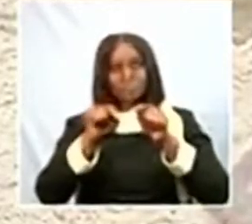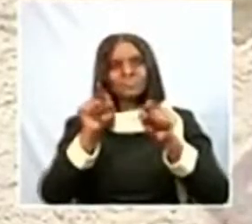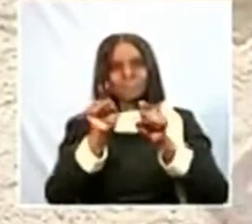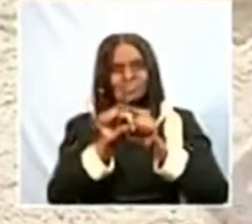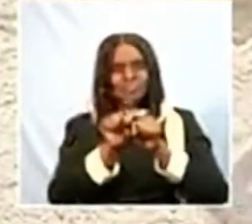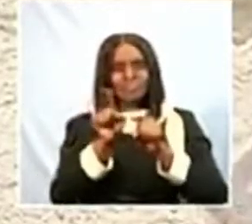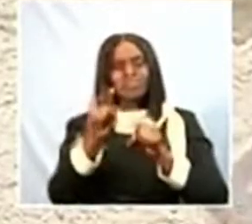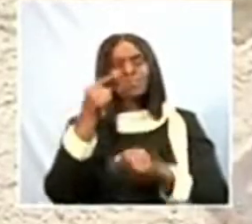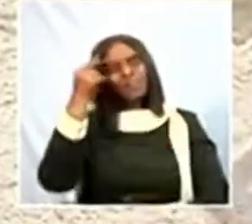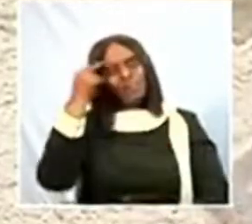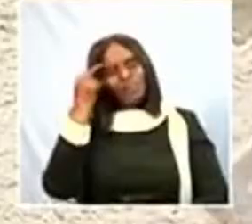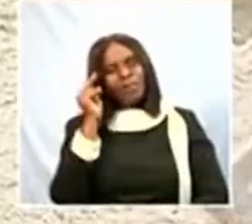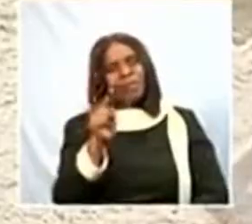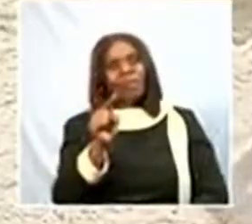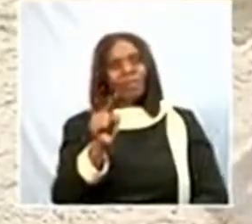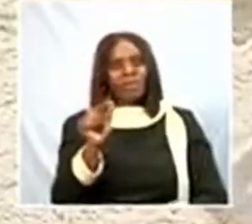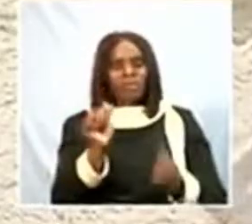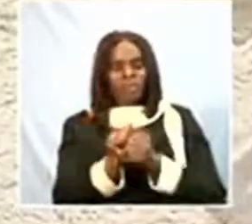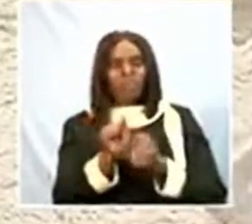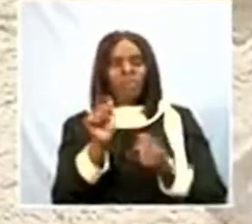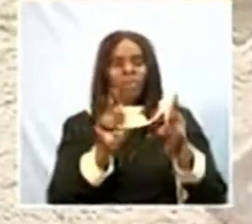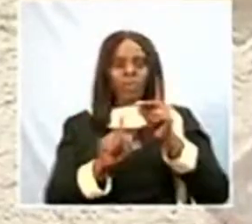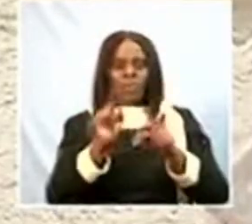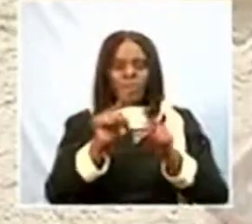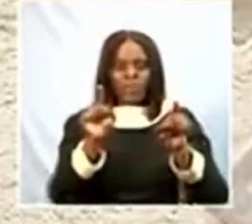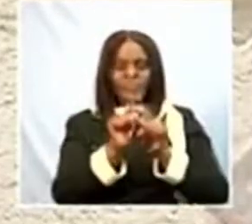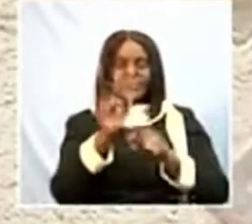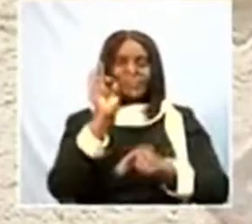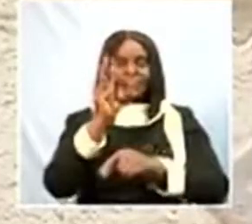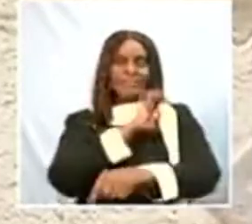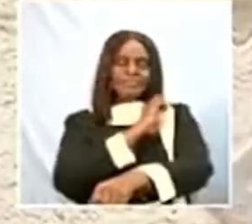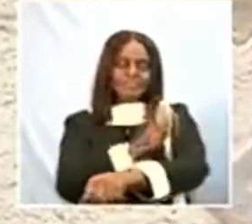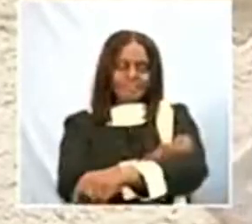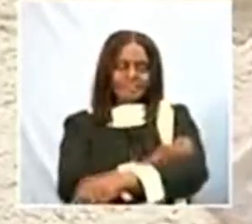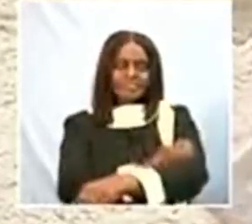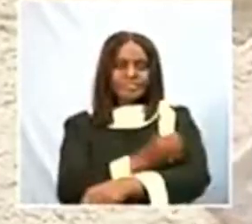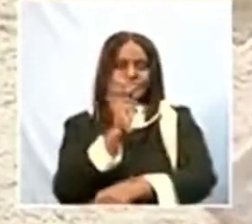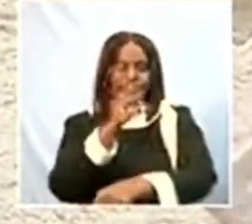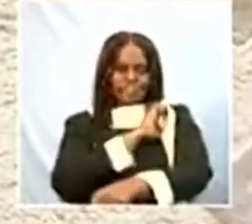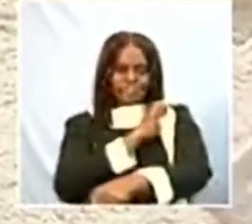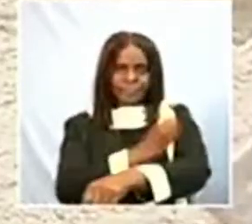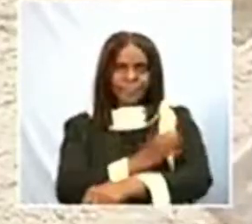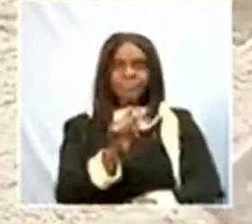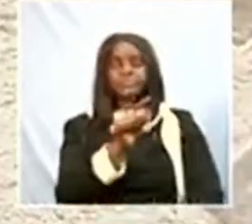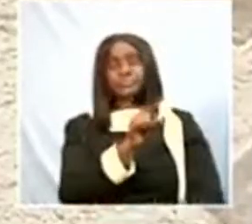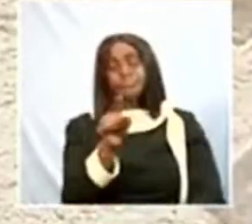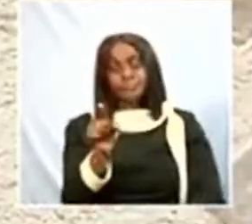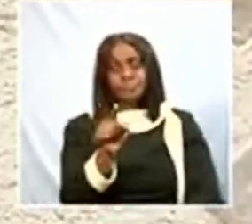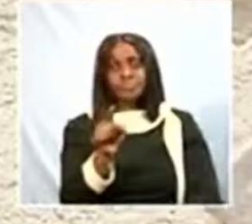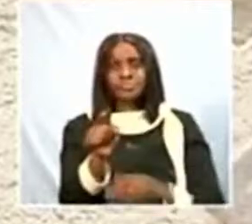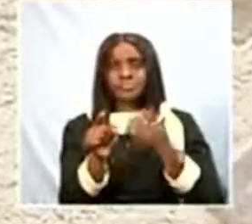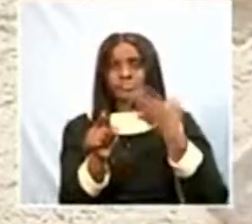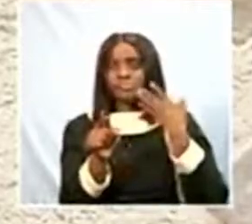government. And also the citizens will also be required